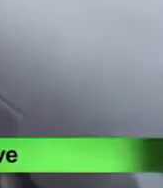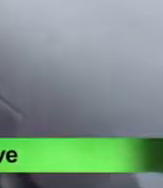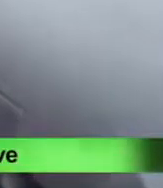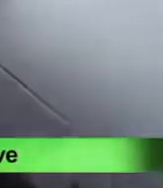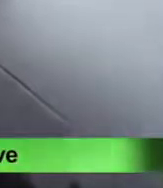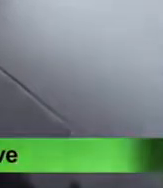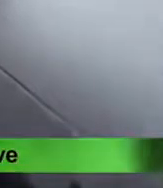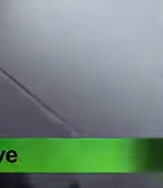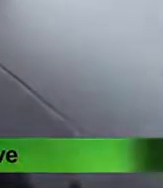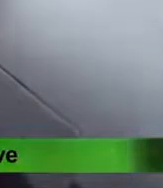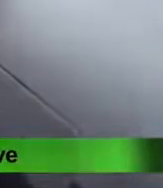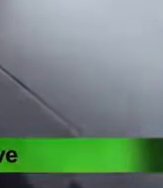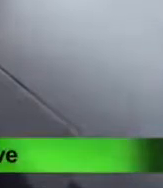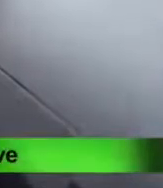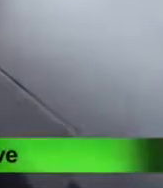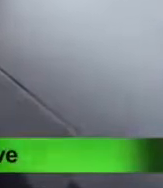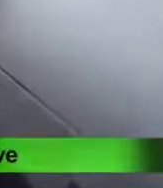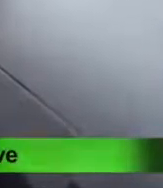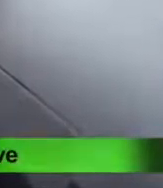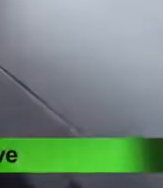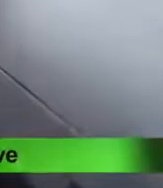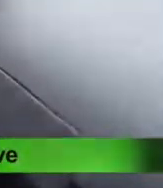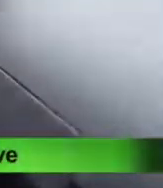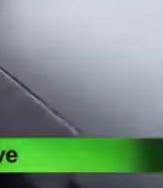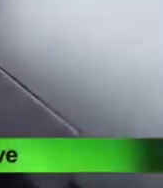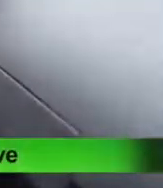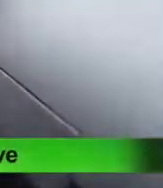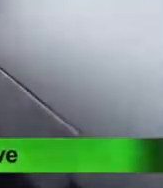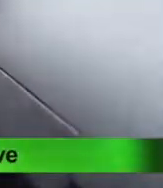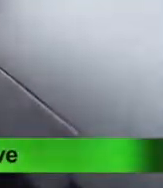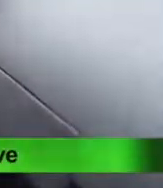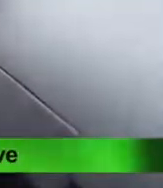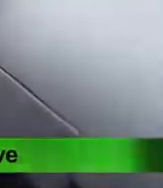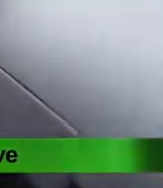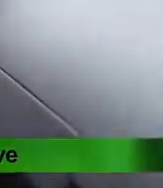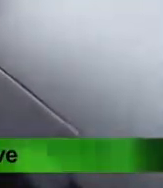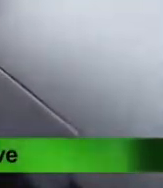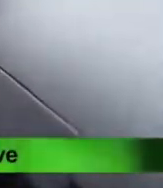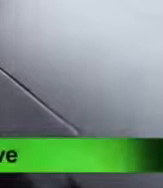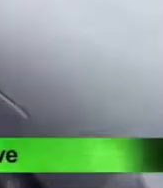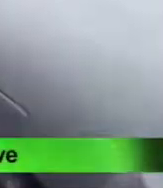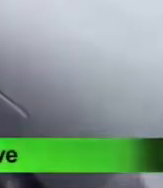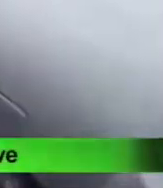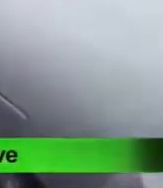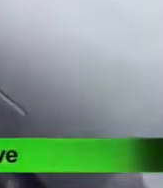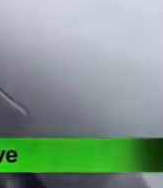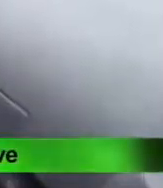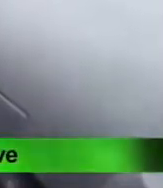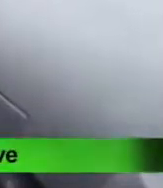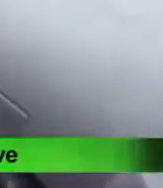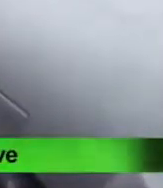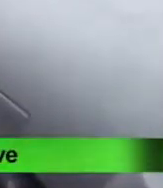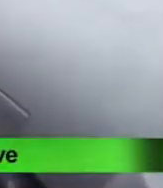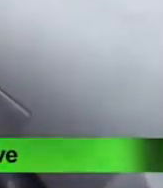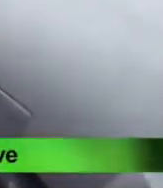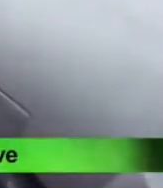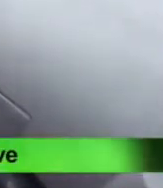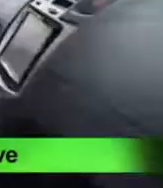earpiece, trying to fasten a seatbelt, trying to adjust the seating position, and fishing for